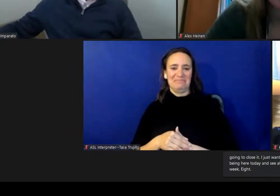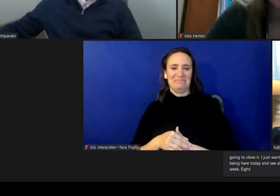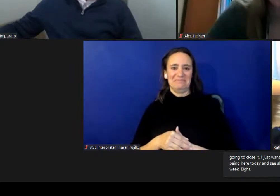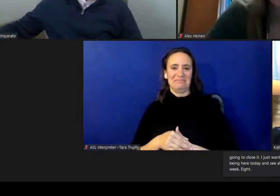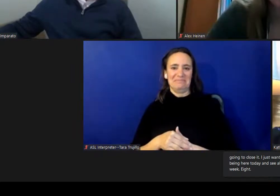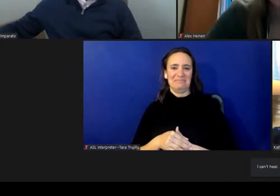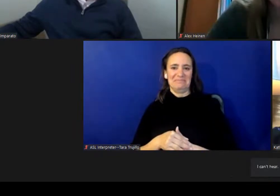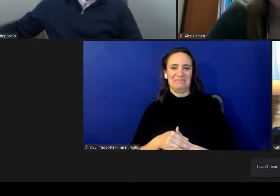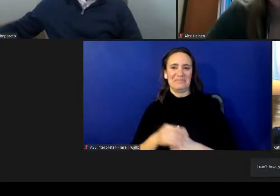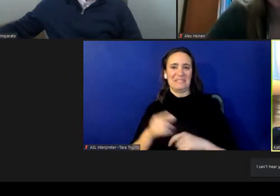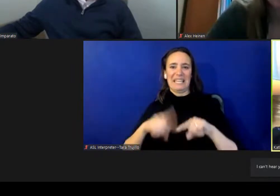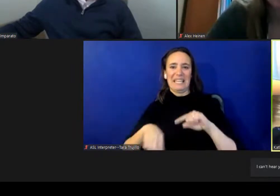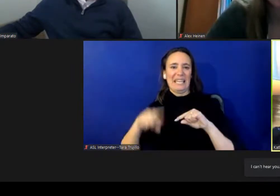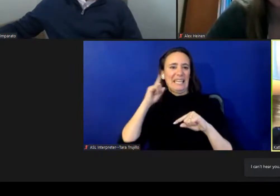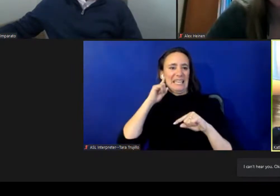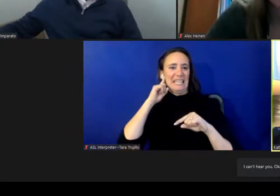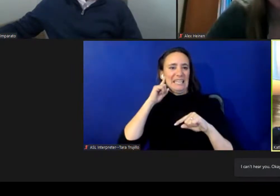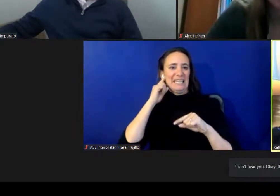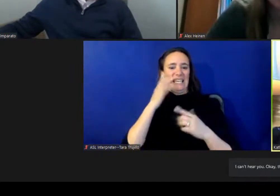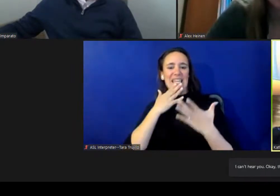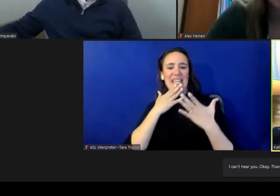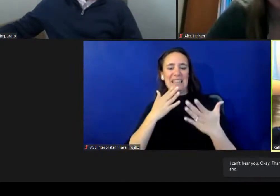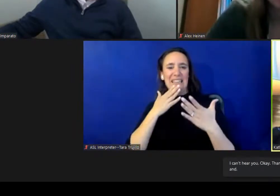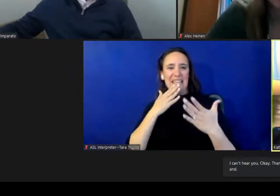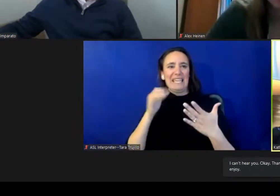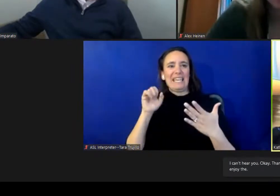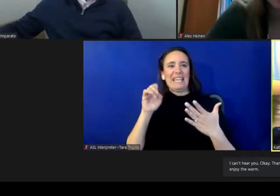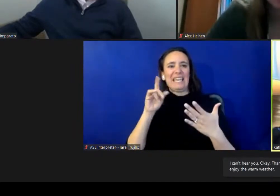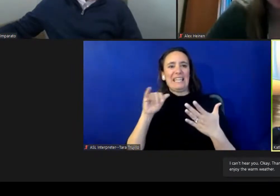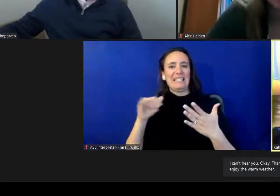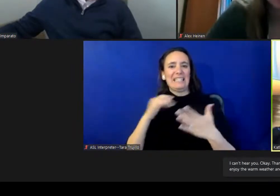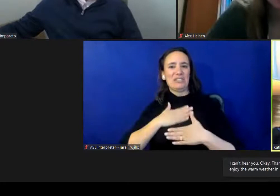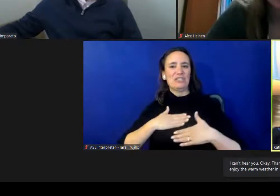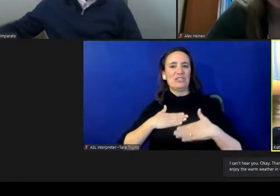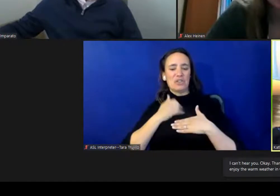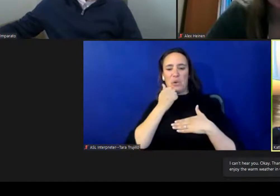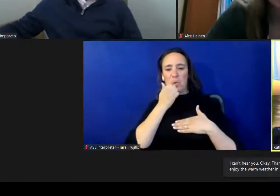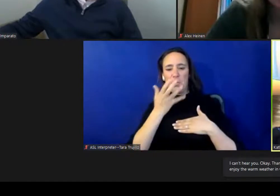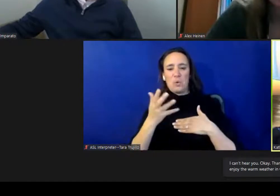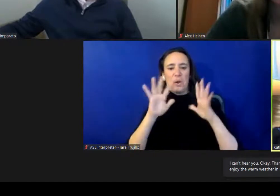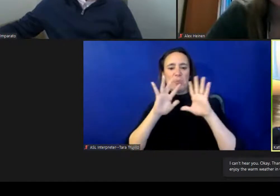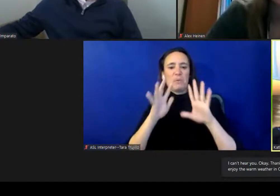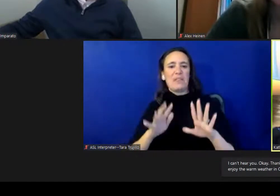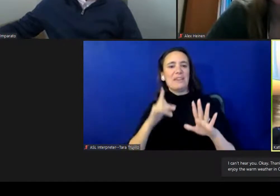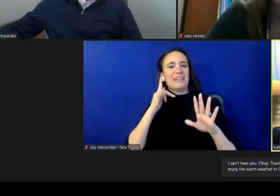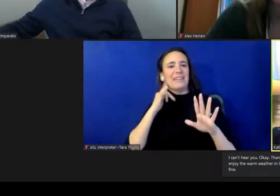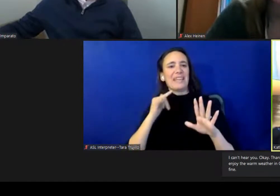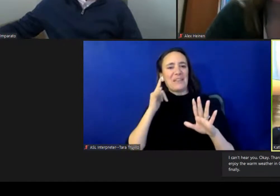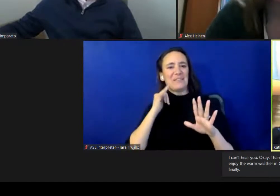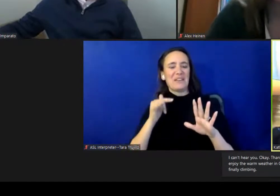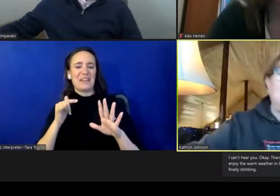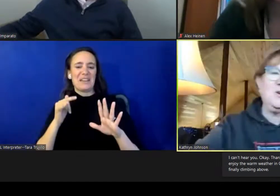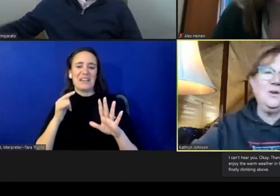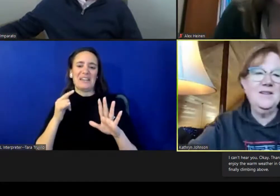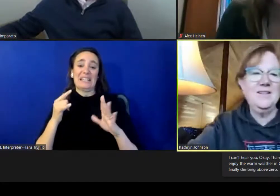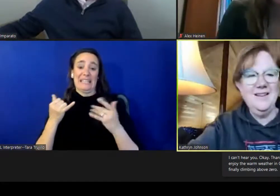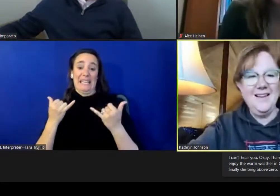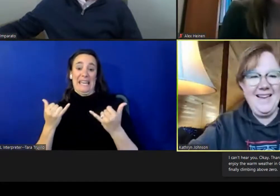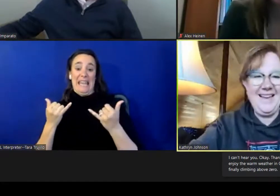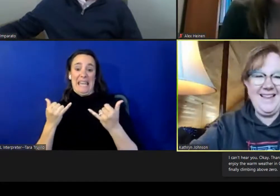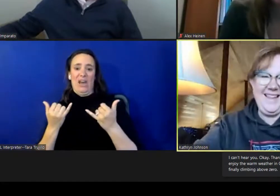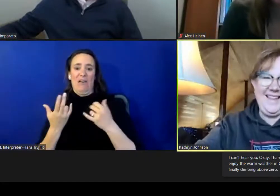I can't hear you. Okay, thanks so much, Andy. Enjoy the warm weather in California as we are finally climbing above zero.